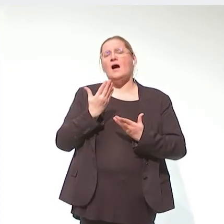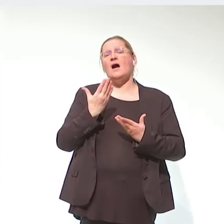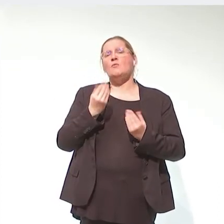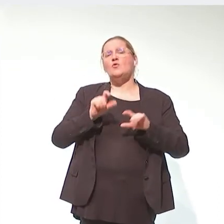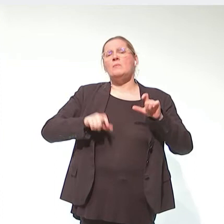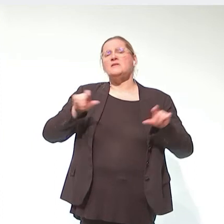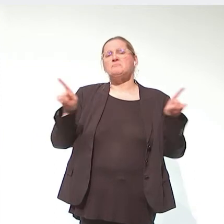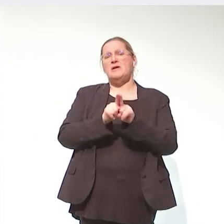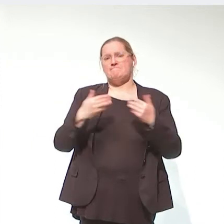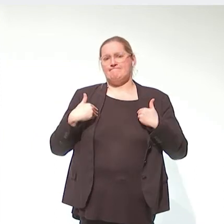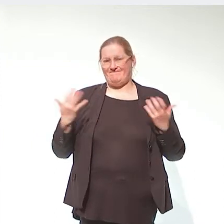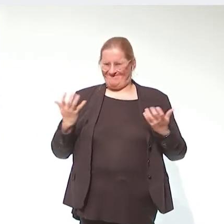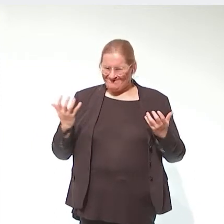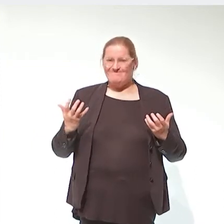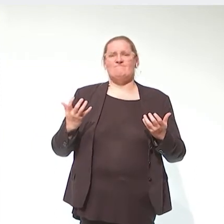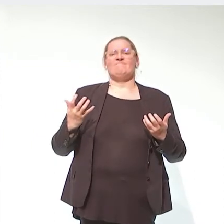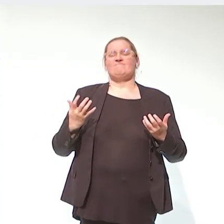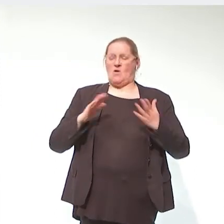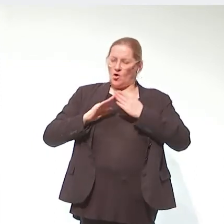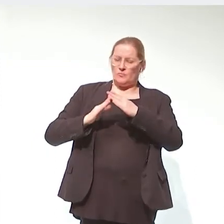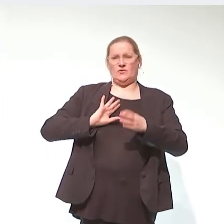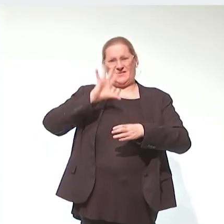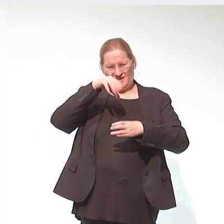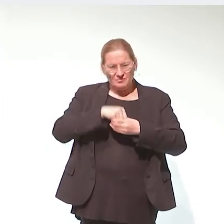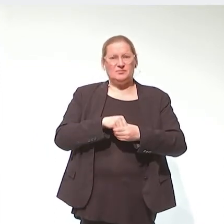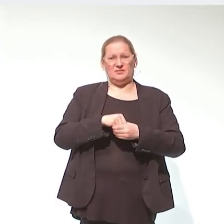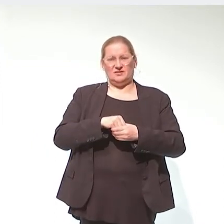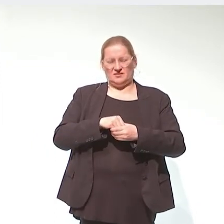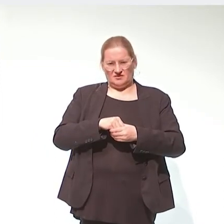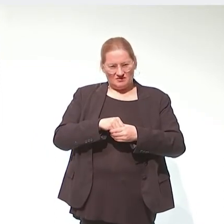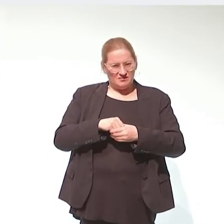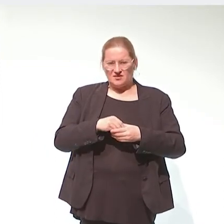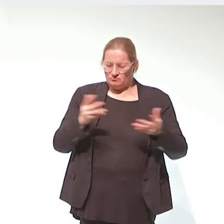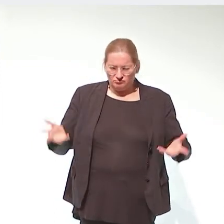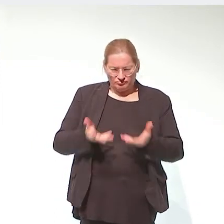Many people are like me who want to make a contribution to their local community.